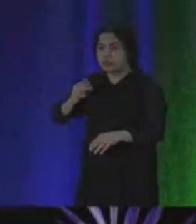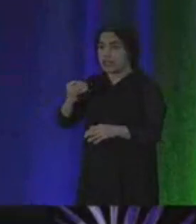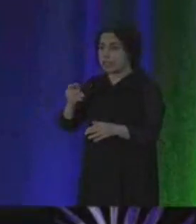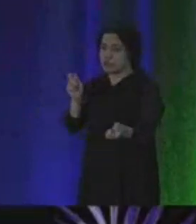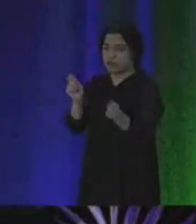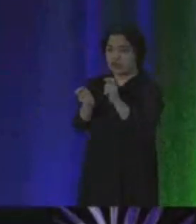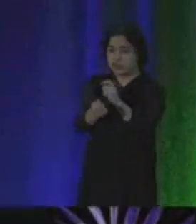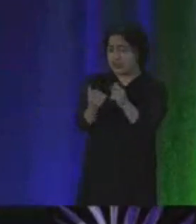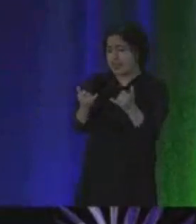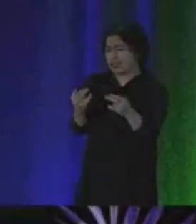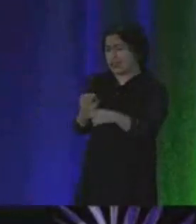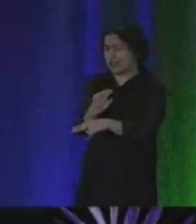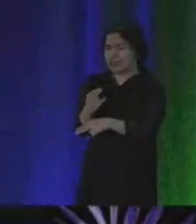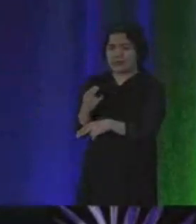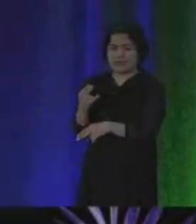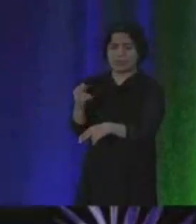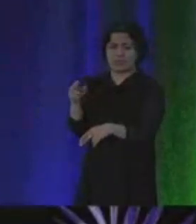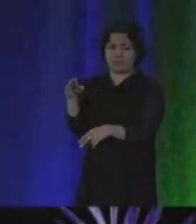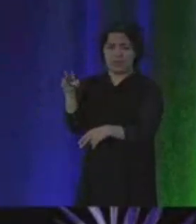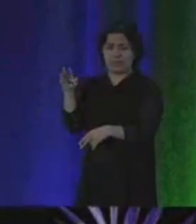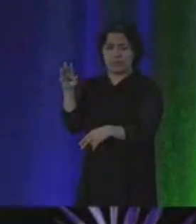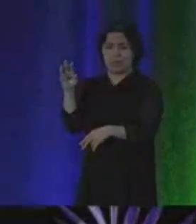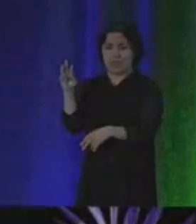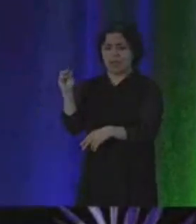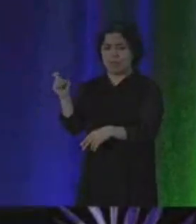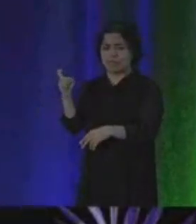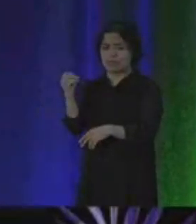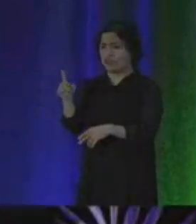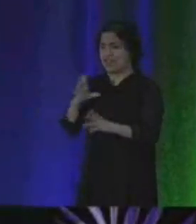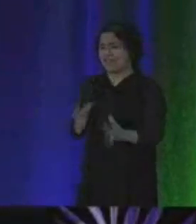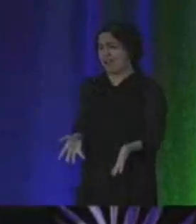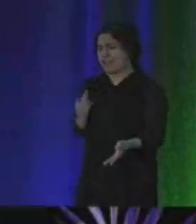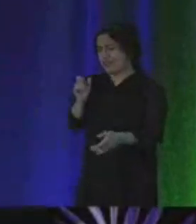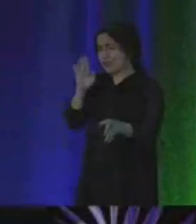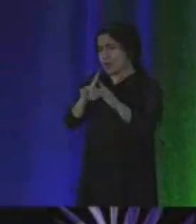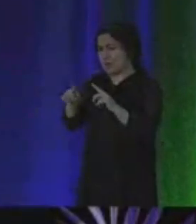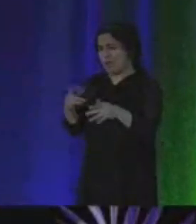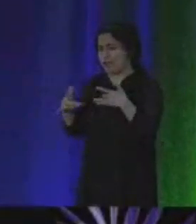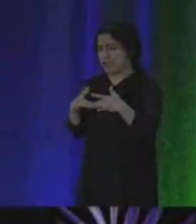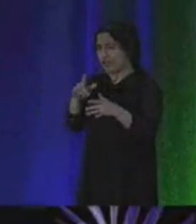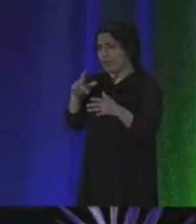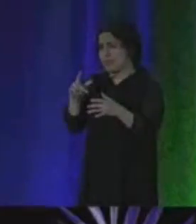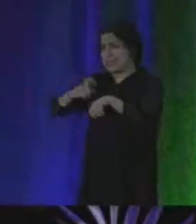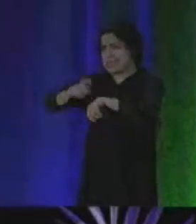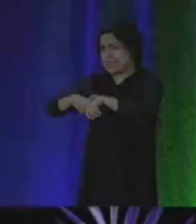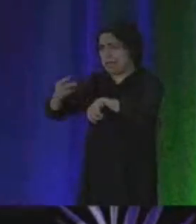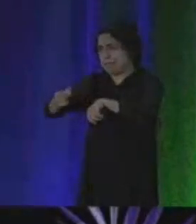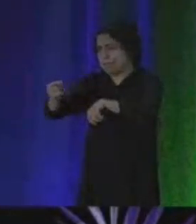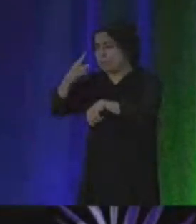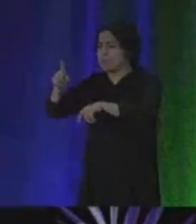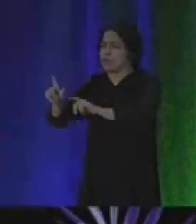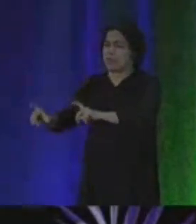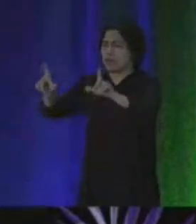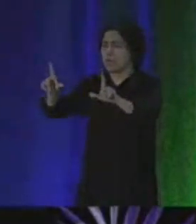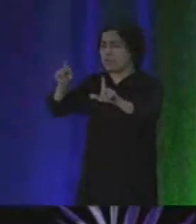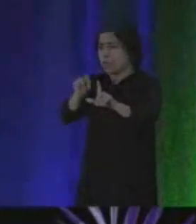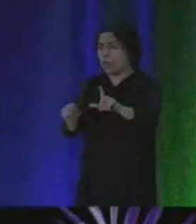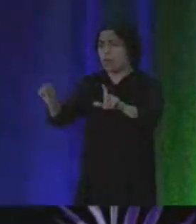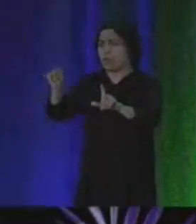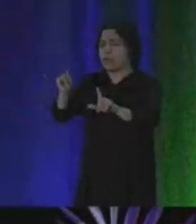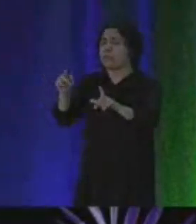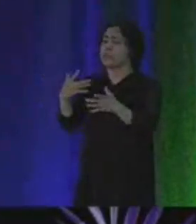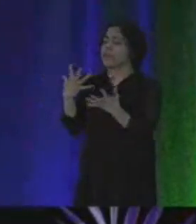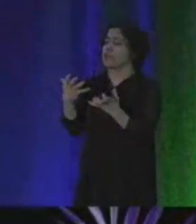and you're fine. Don't even worry about that shit. So now I want to kind of frame this in the context